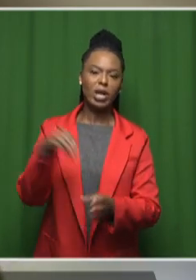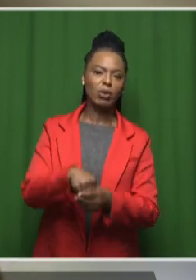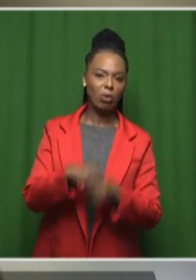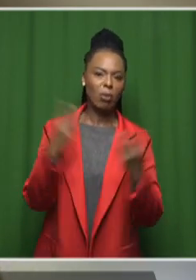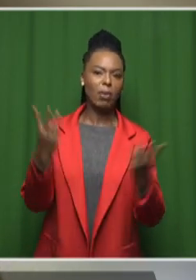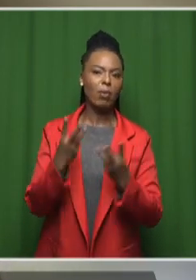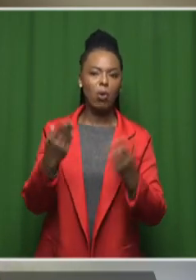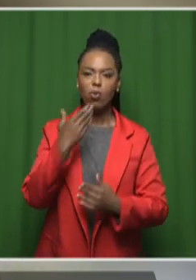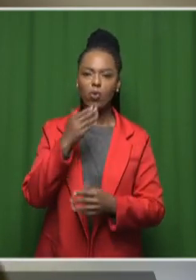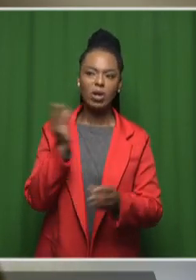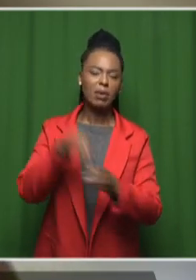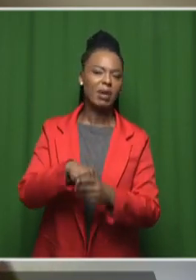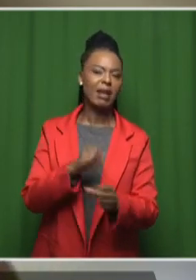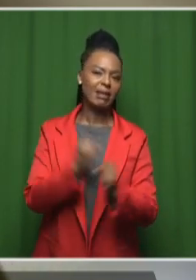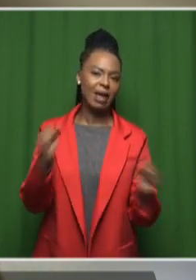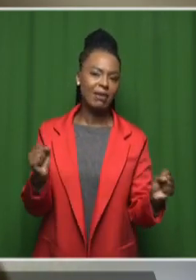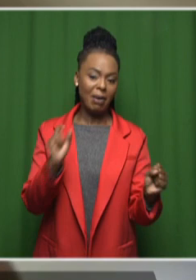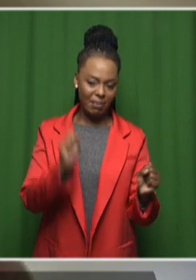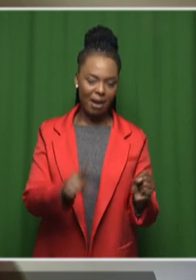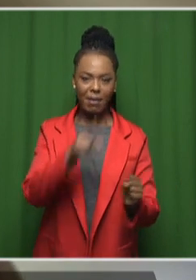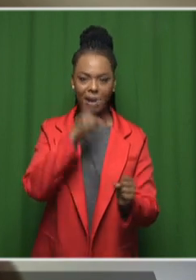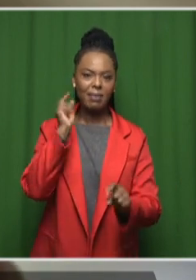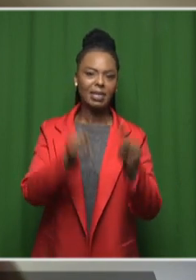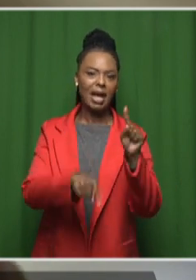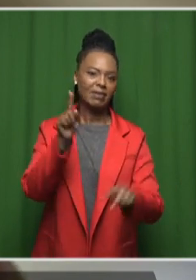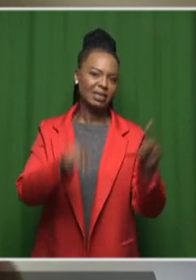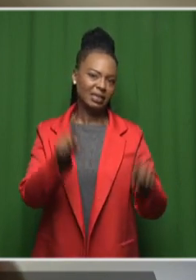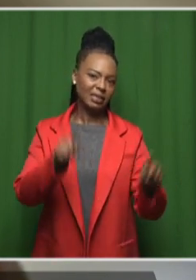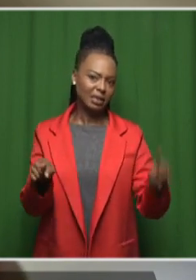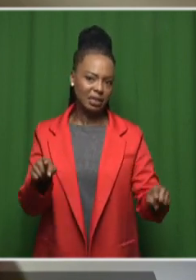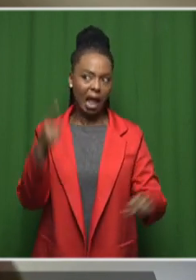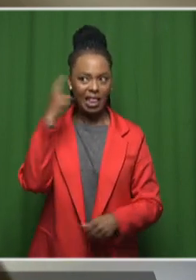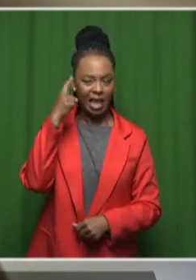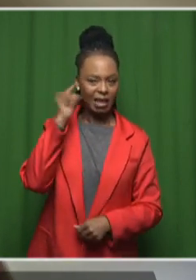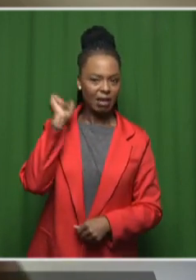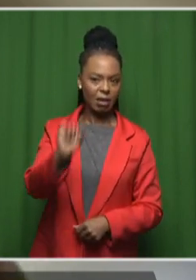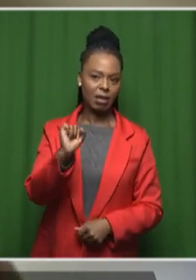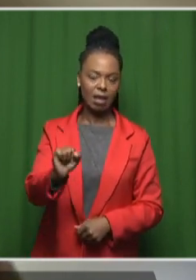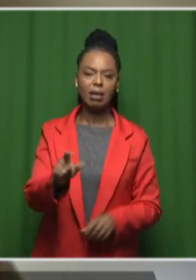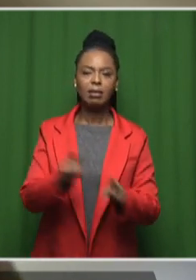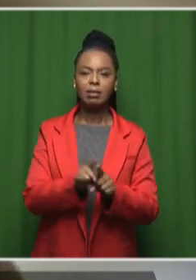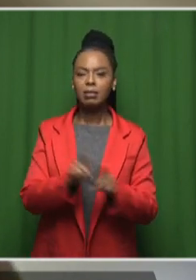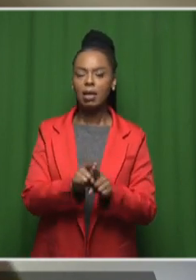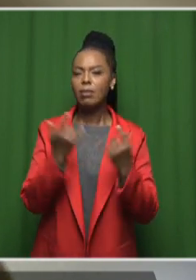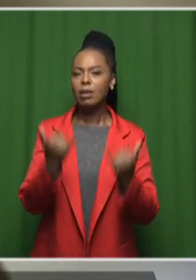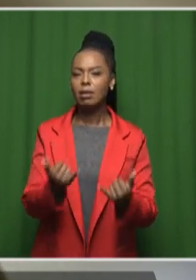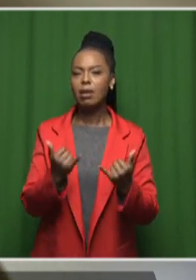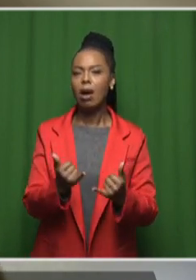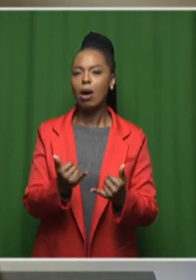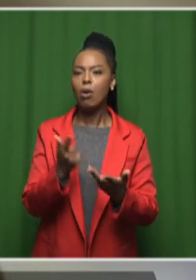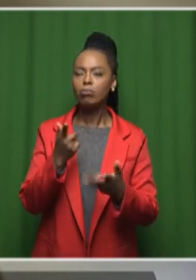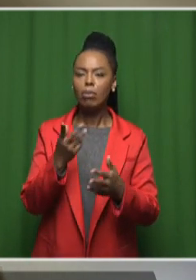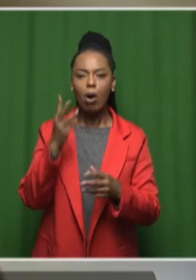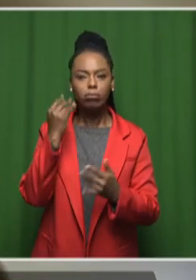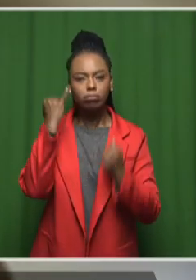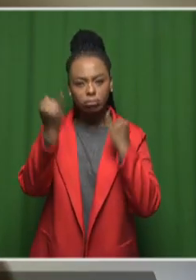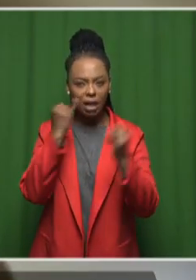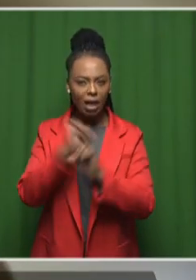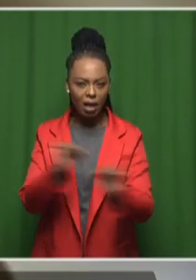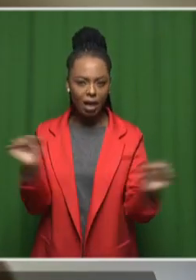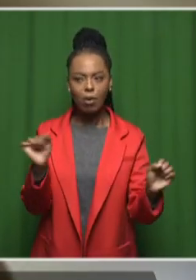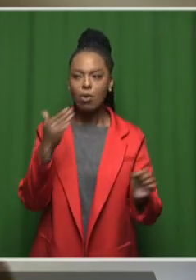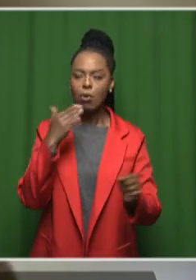get diversity because you get the diversity of their voices, the diversity of the way they think, and you get all of the richness that they bring to the table. And